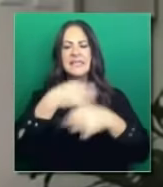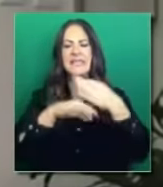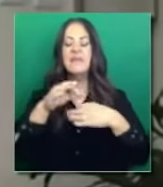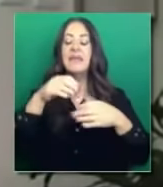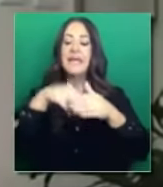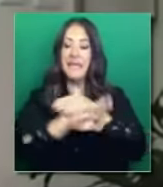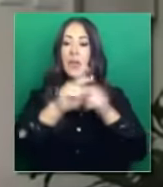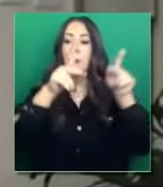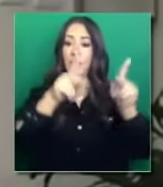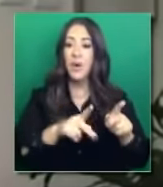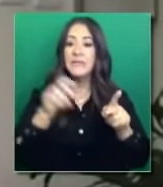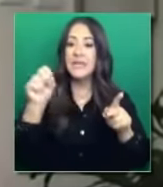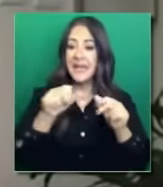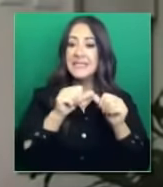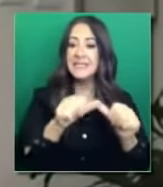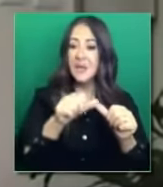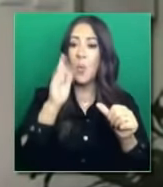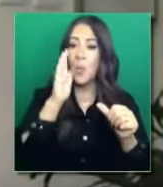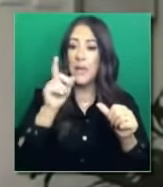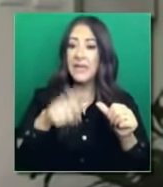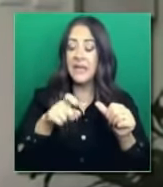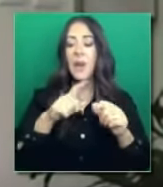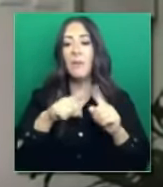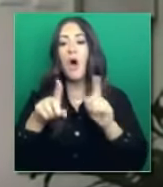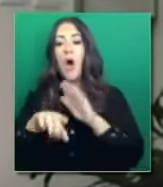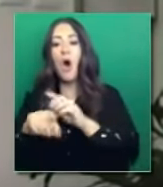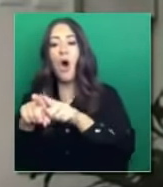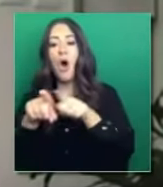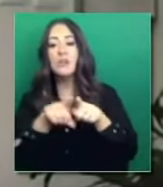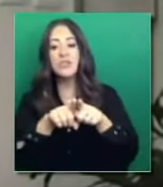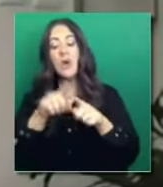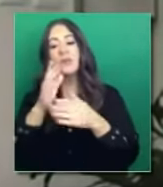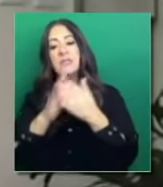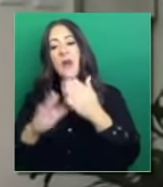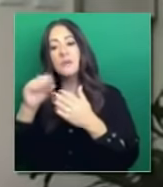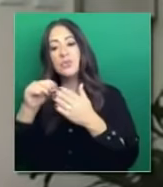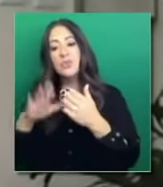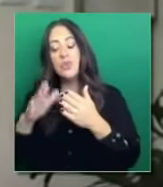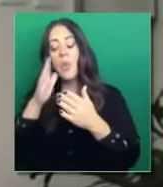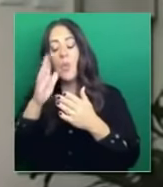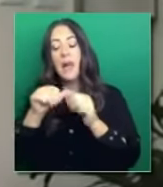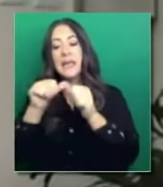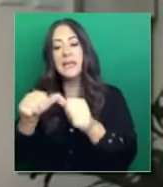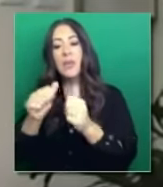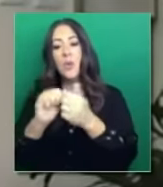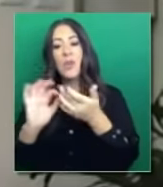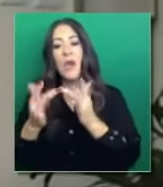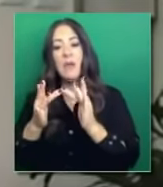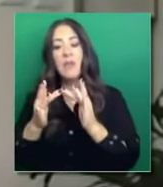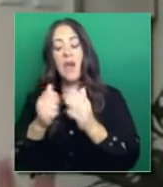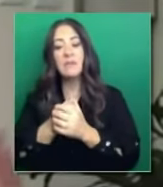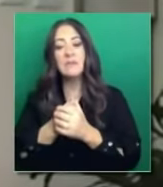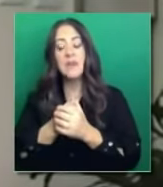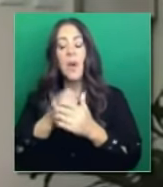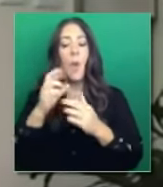those who need to learn online for a while longer, and some who even prefer to do it that